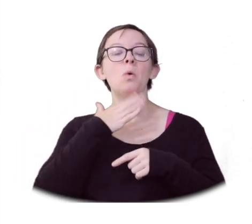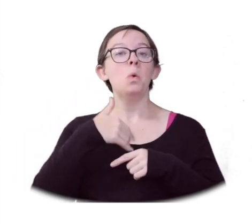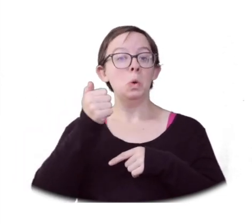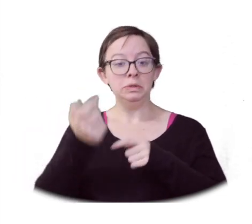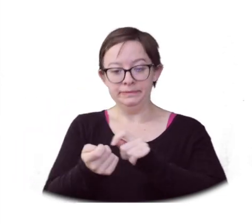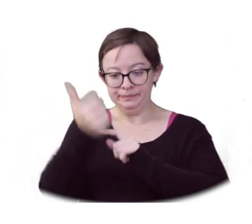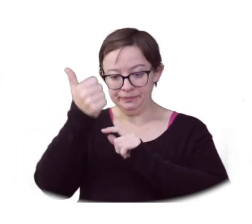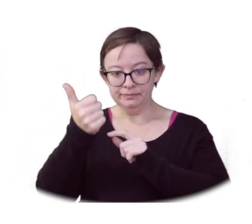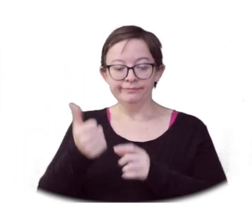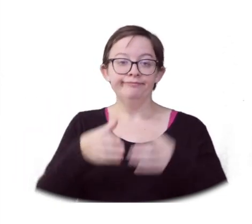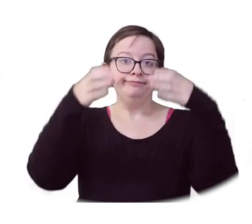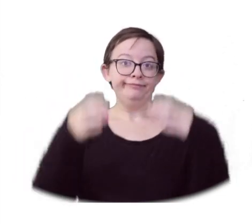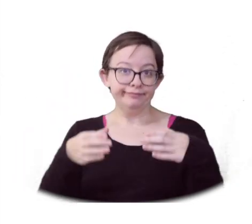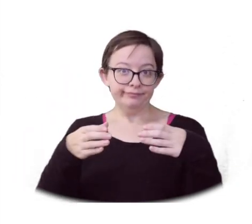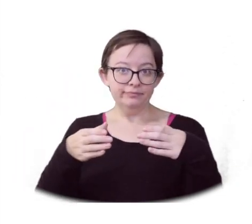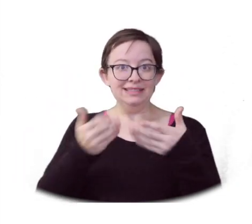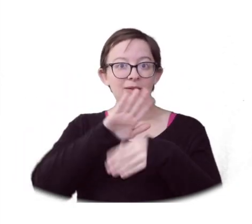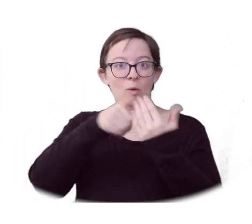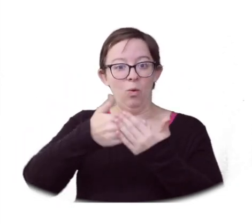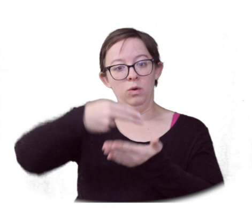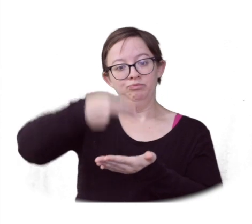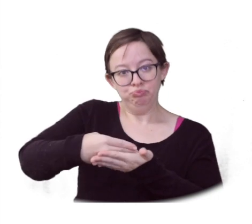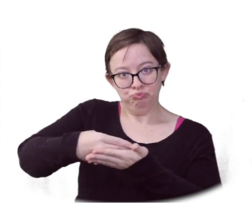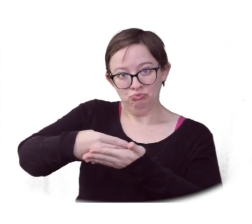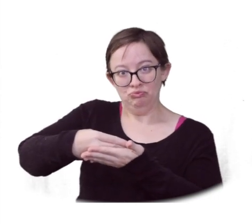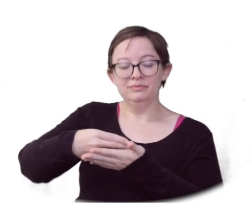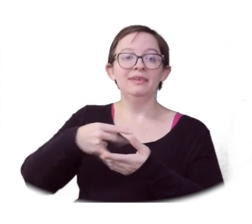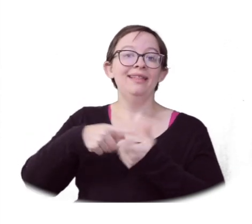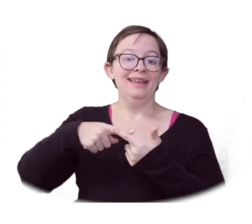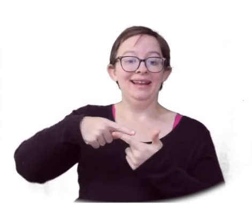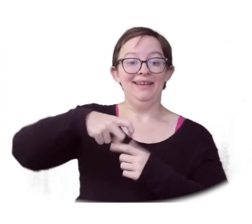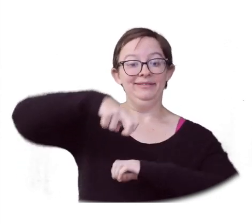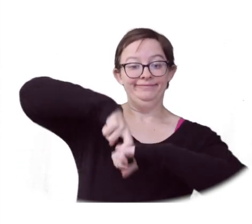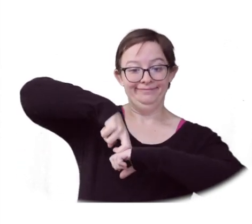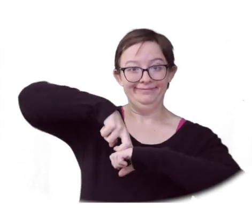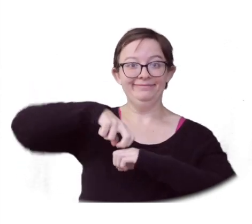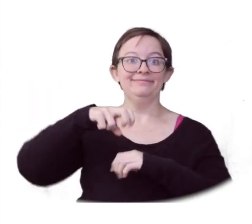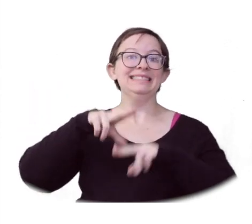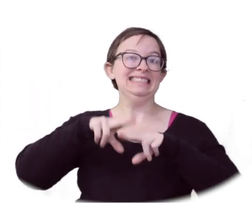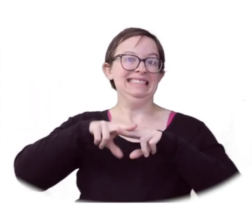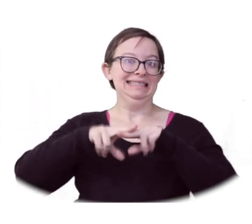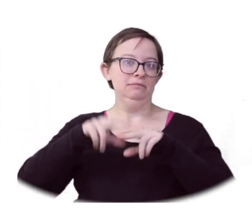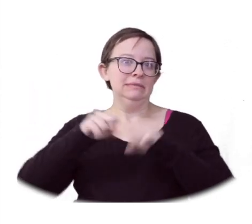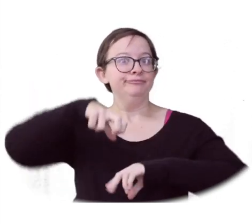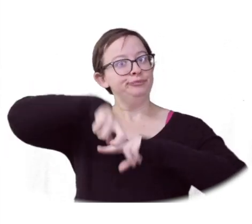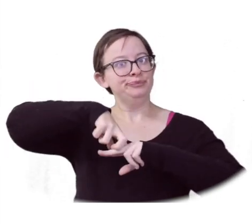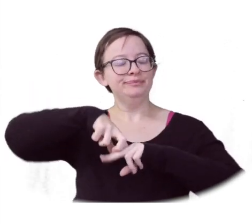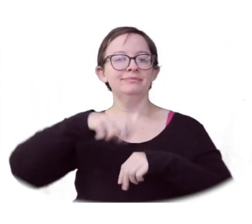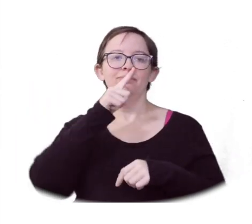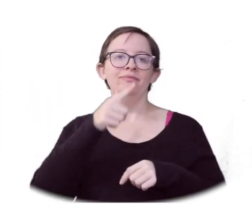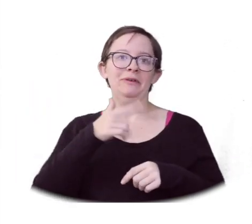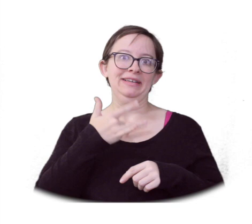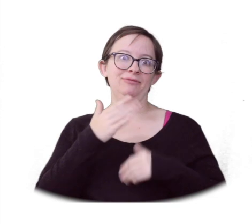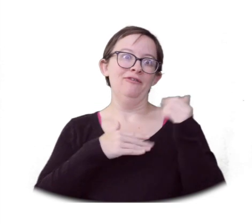And then once they're a little bit older, then you can stick them in the whole tub. There's like a little seat that goes in there. And so they can actually sit